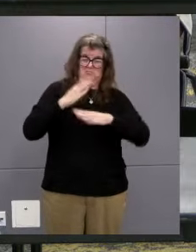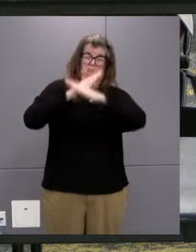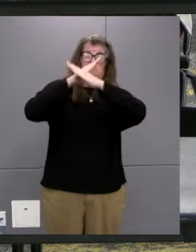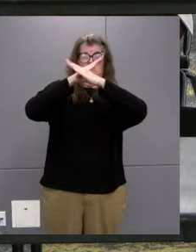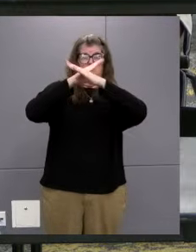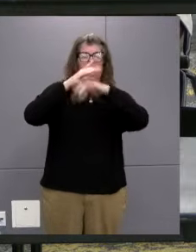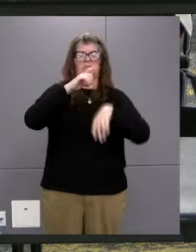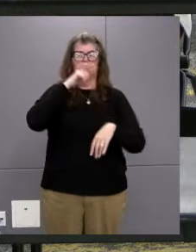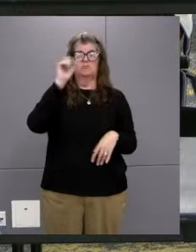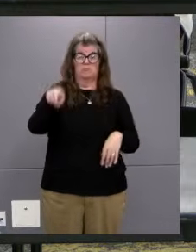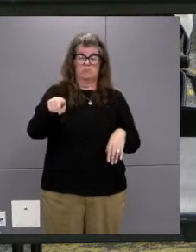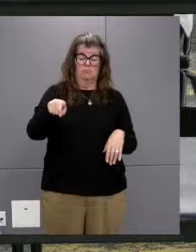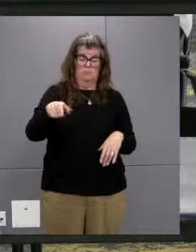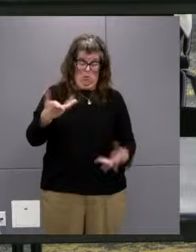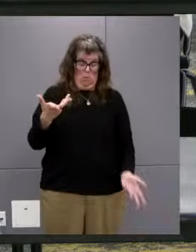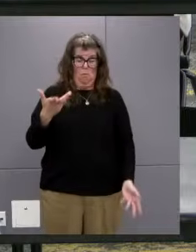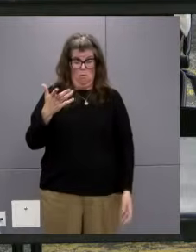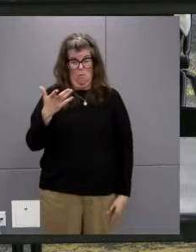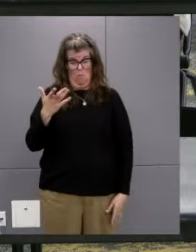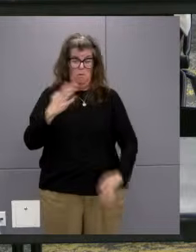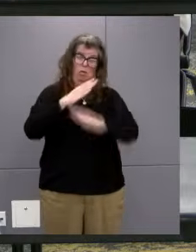But since it's there,